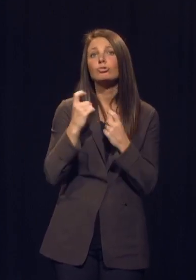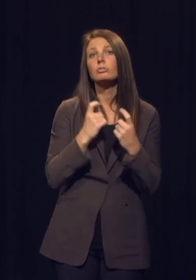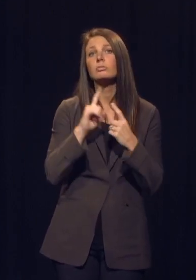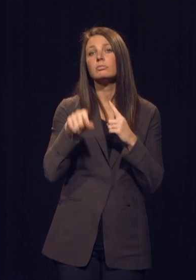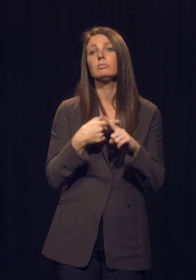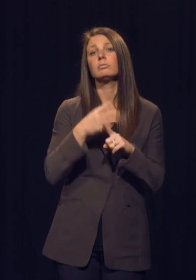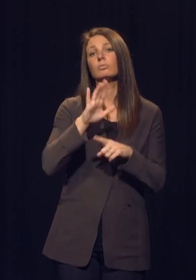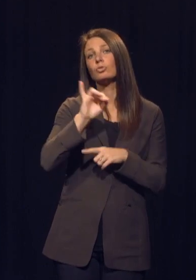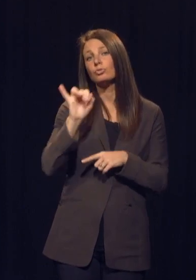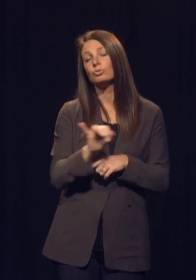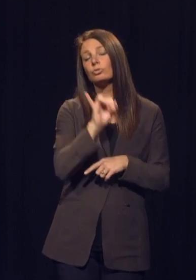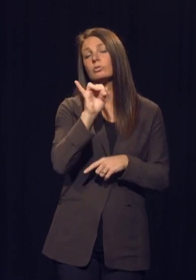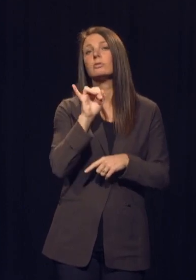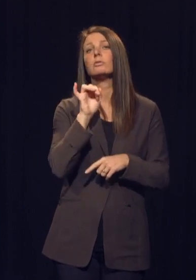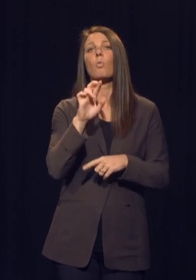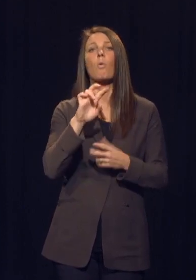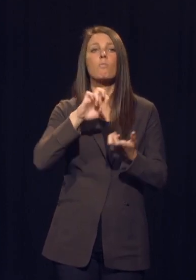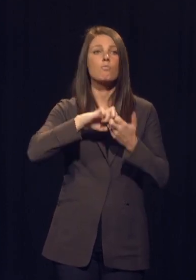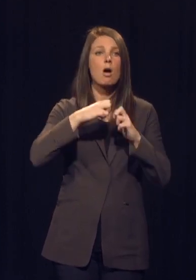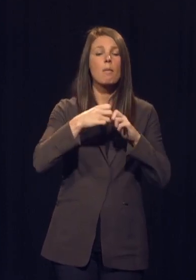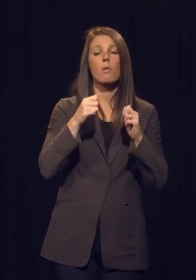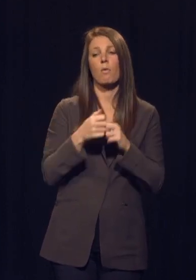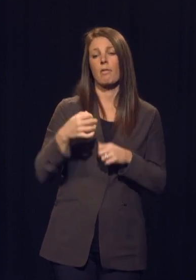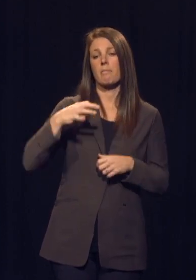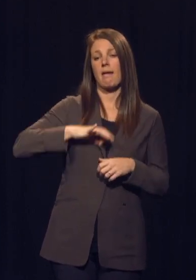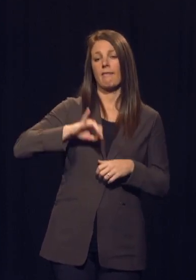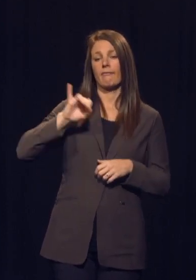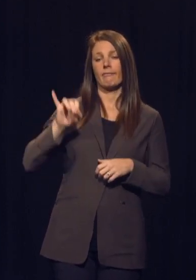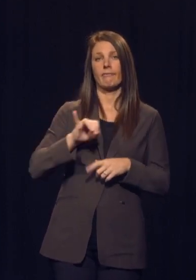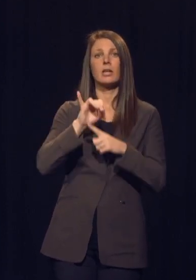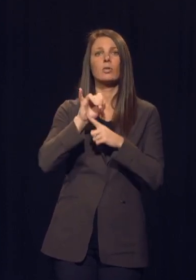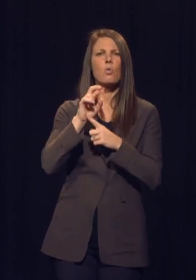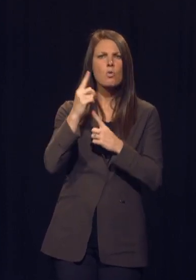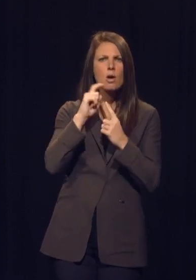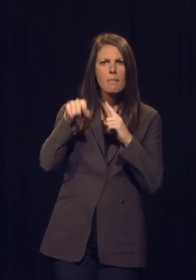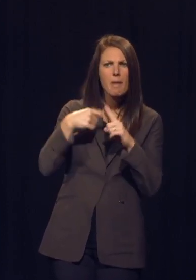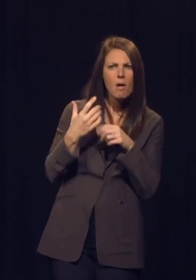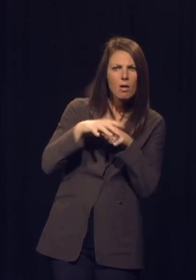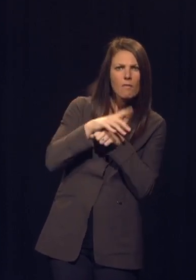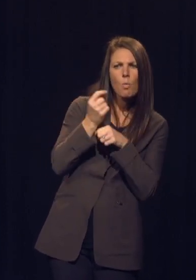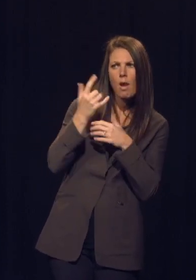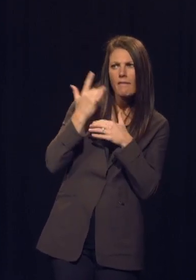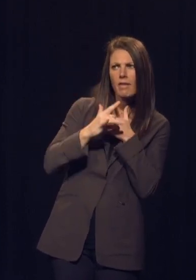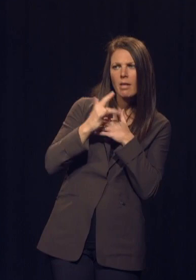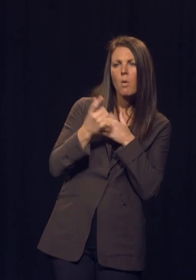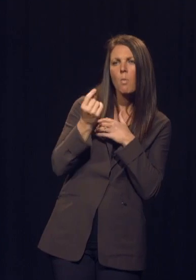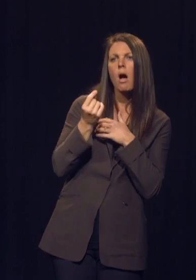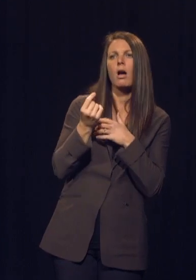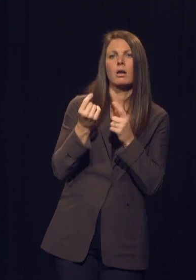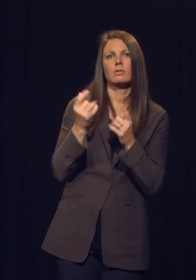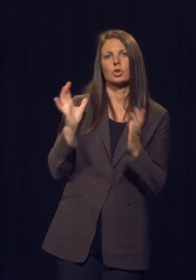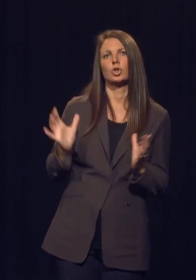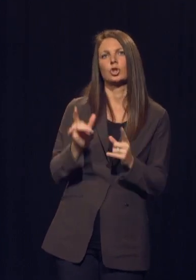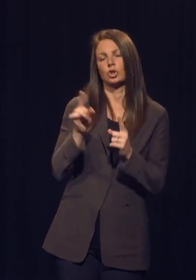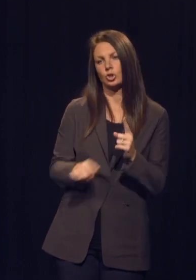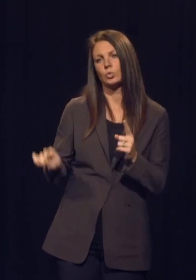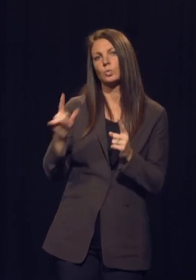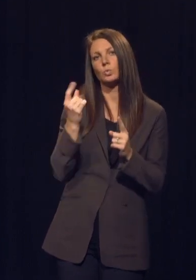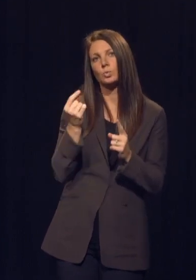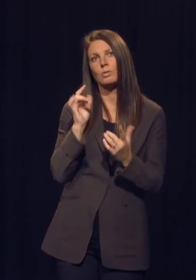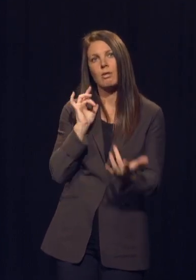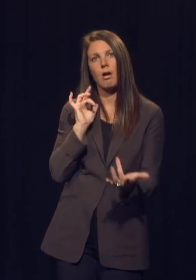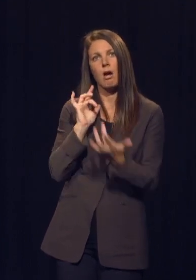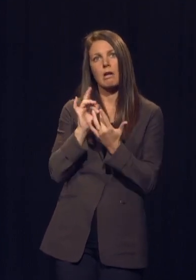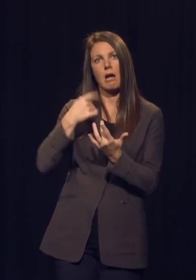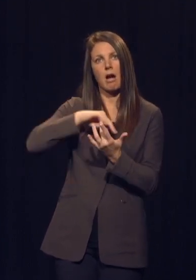their insurance, an issue with the benefits, or questions about coverage and what may be available to them, we encourage consumers to contact